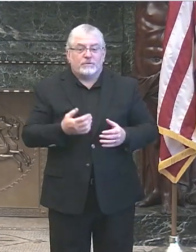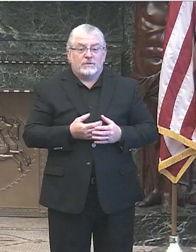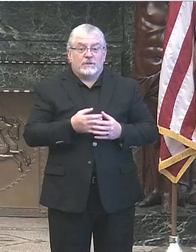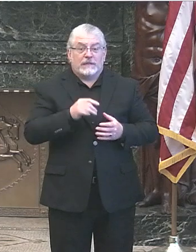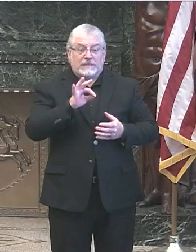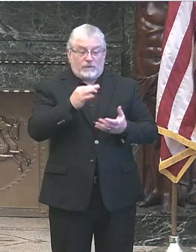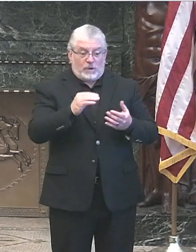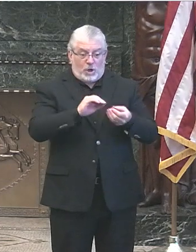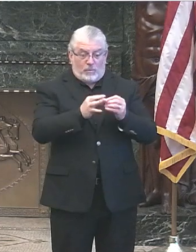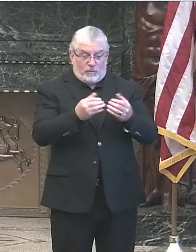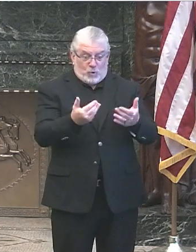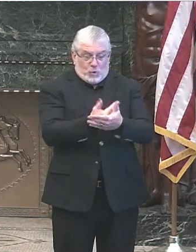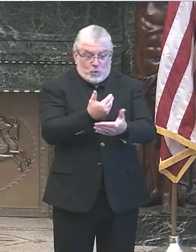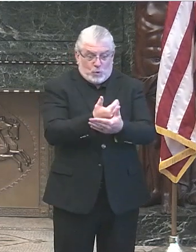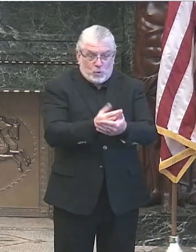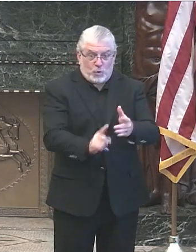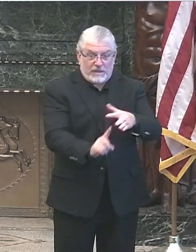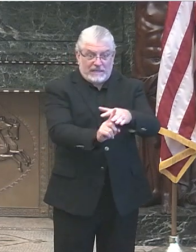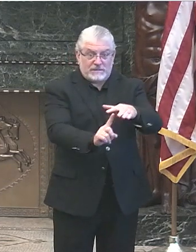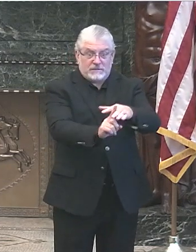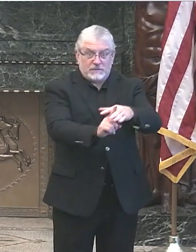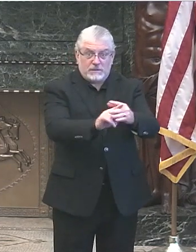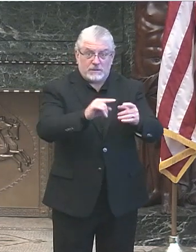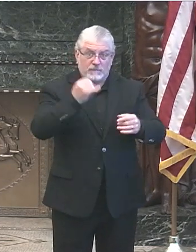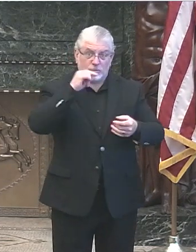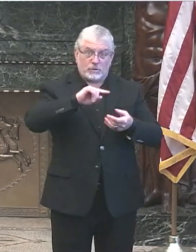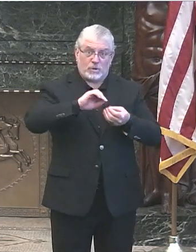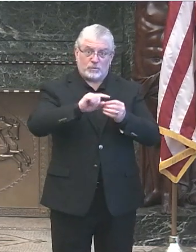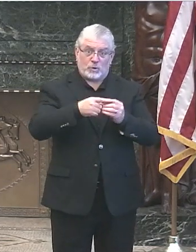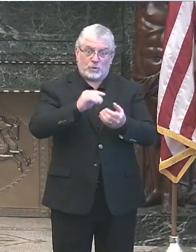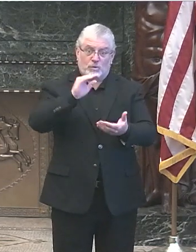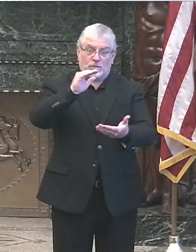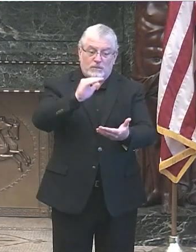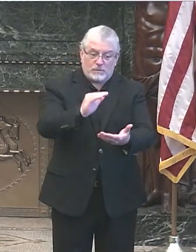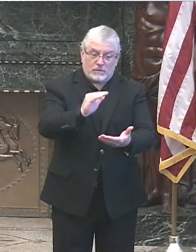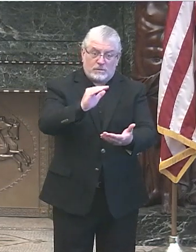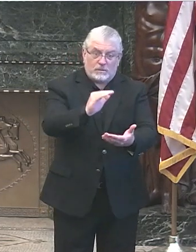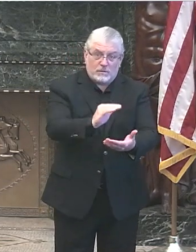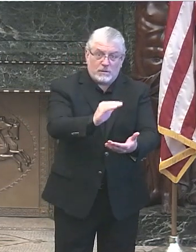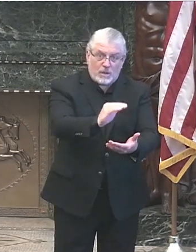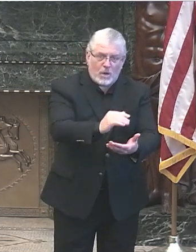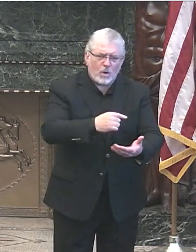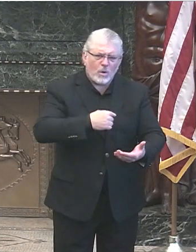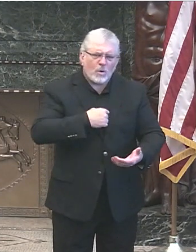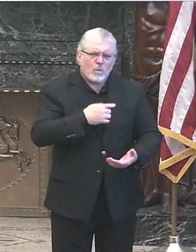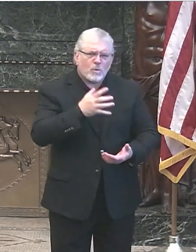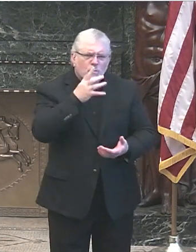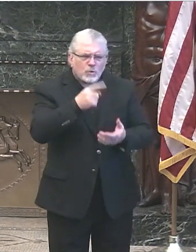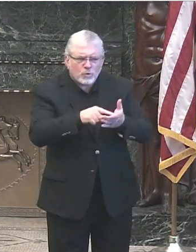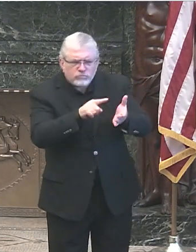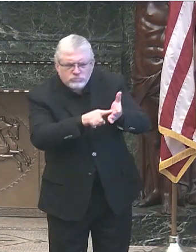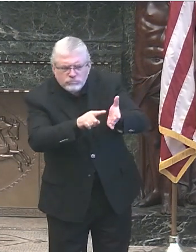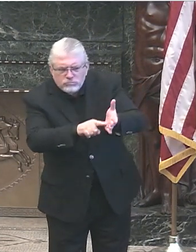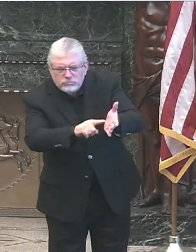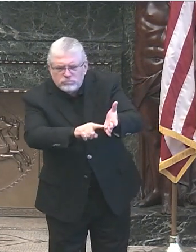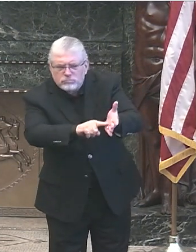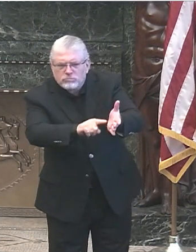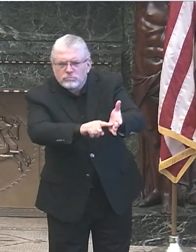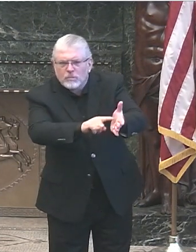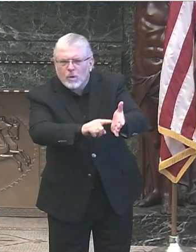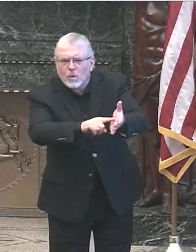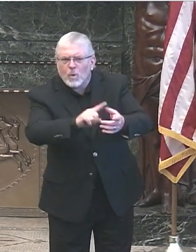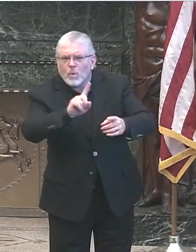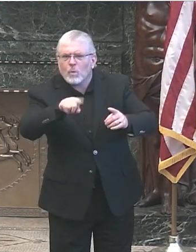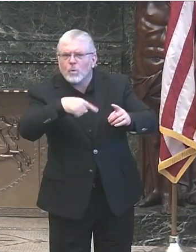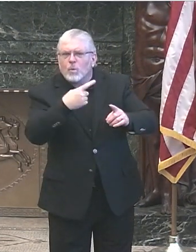drops to something lower, then we'll be able to investigate each case, in which case then we'll get the racial data in a way that's enough to be valid. And then we'd be happy to report